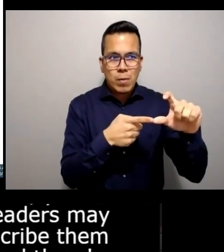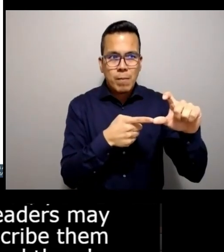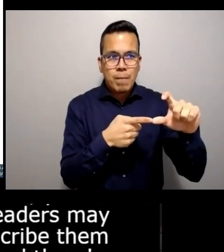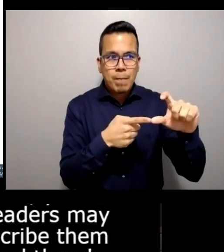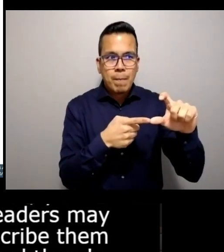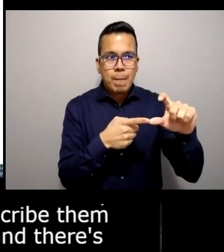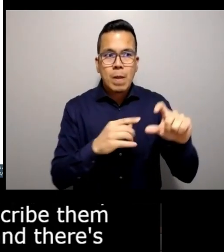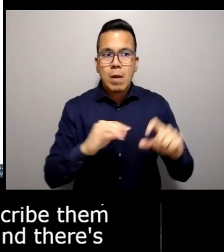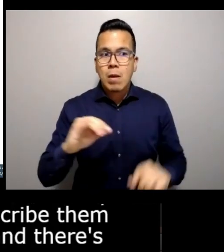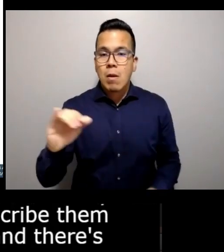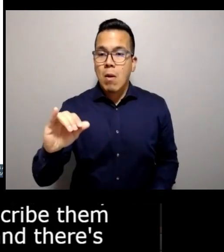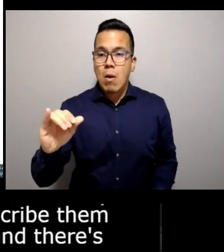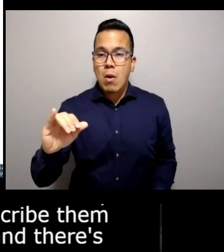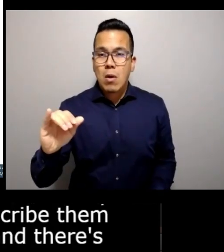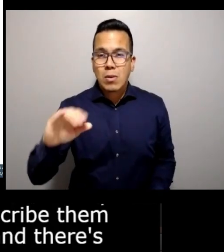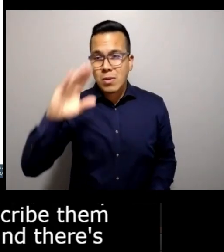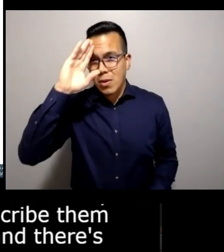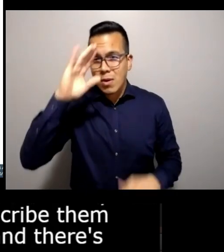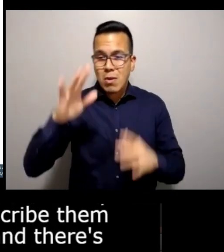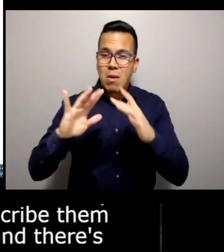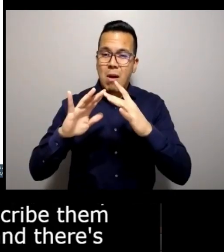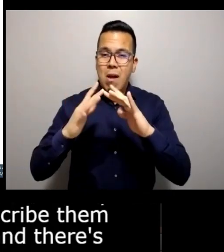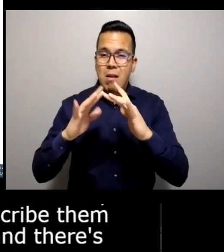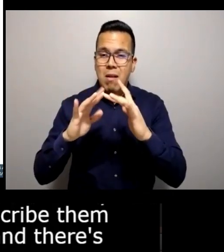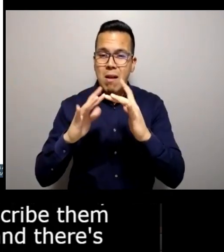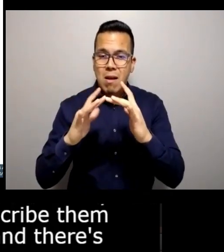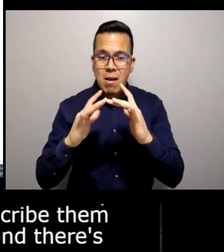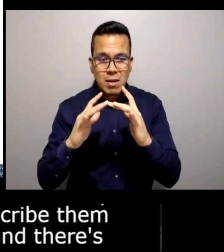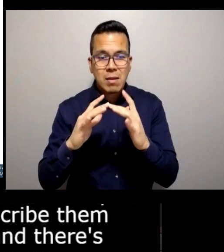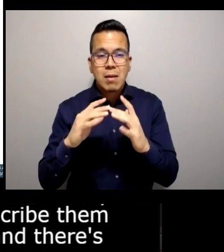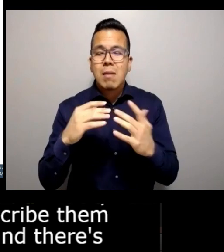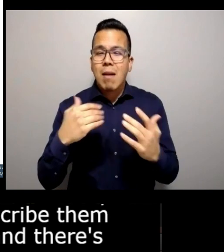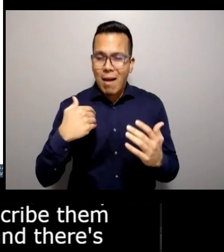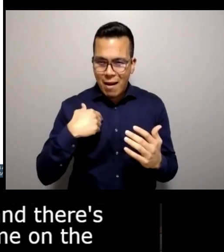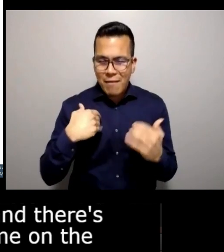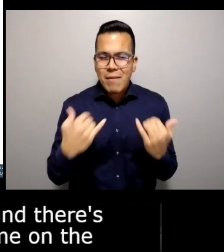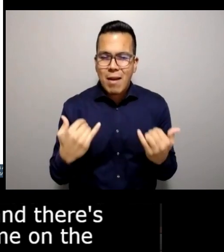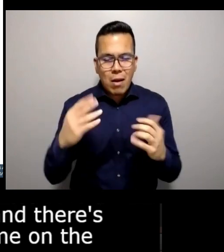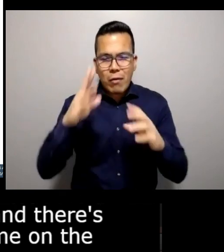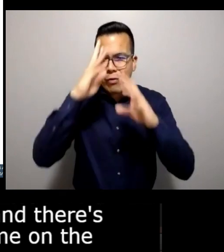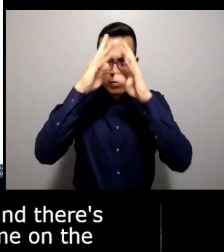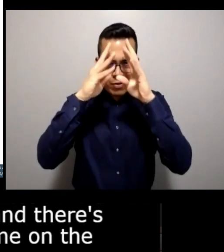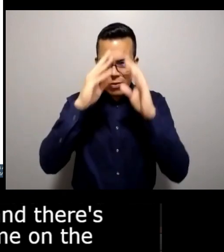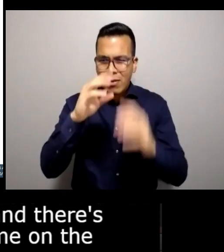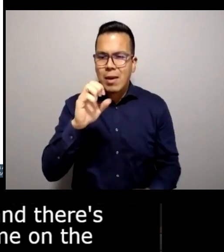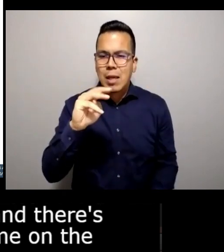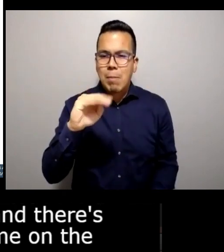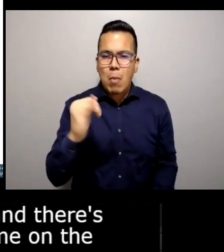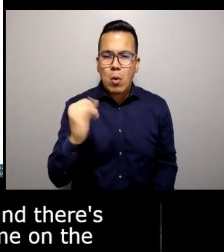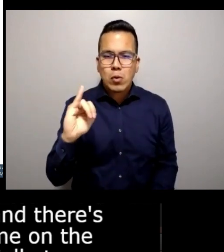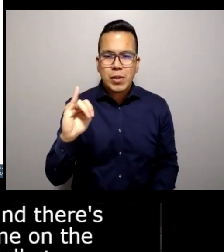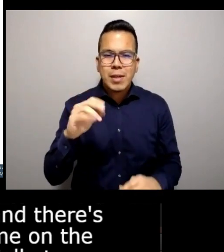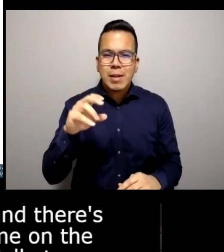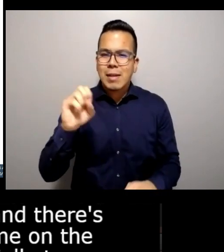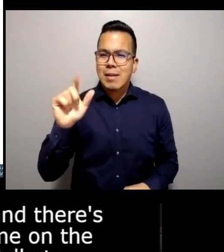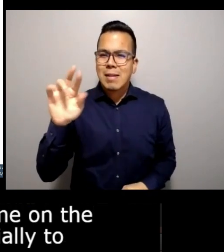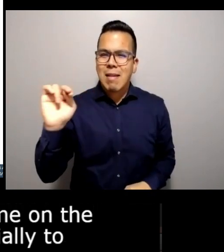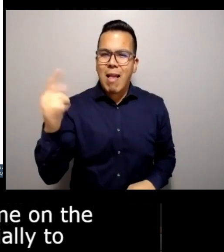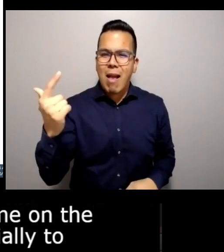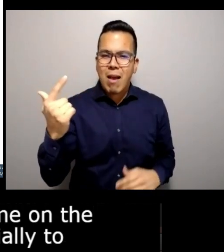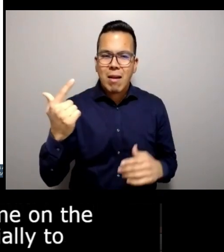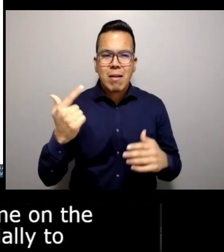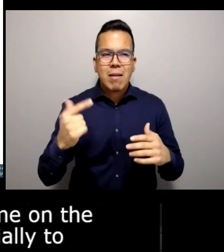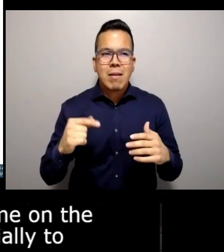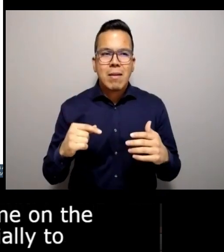developed over time on the internet that may not be understandable, especially to someone who is not in on it.